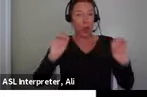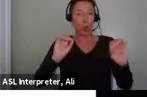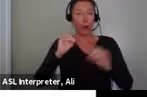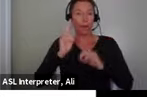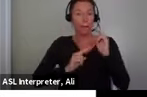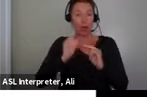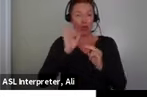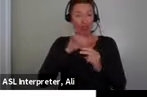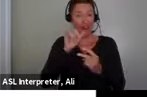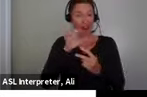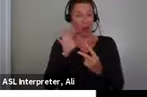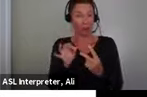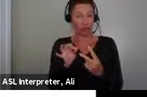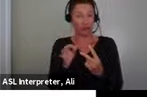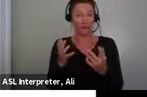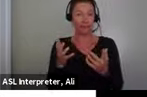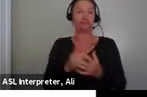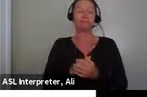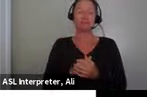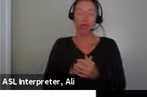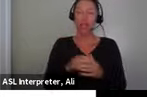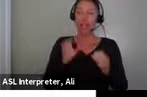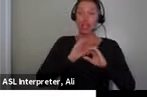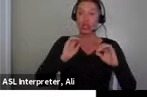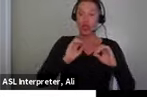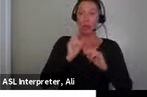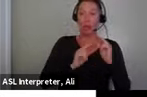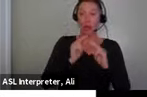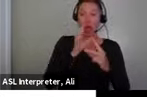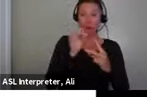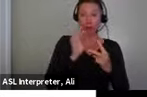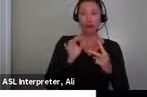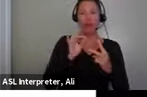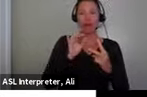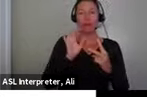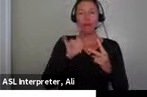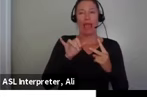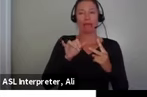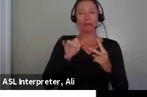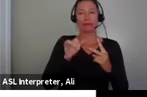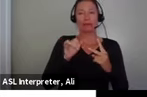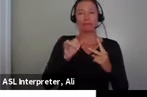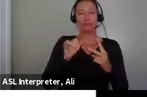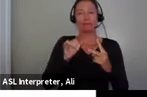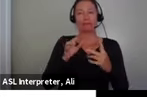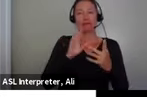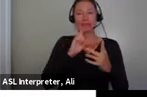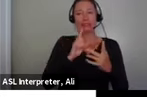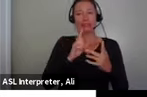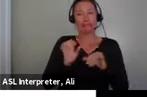So the no-build option is a standard option. You know, there could be such